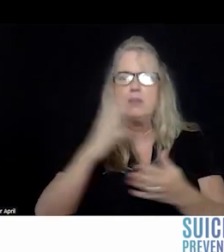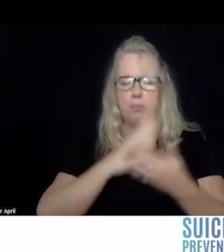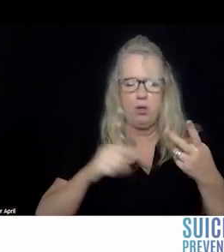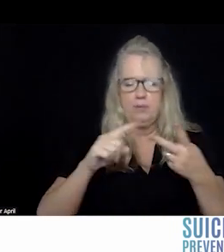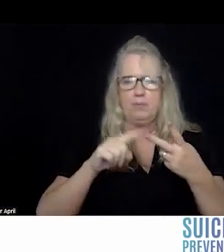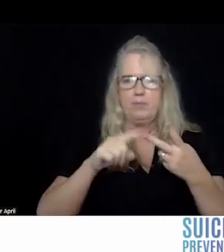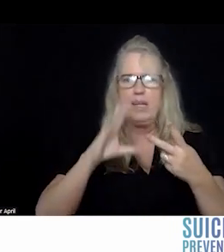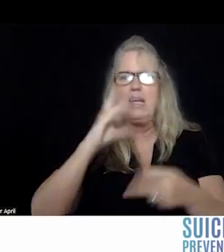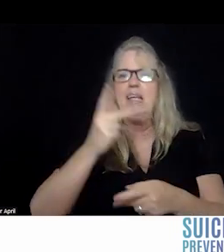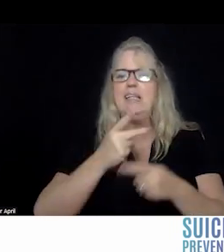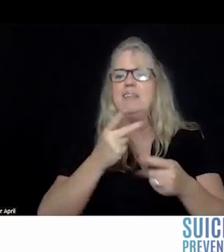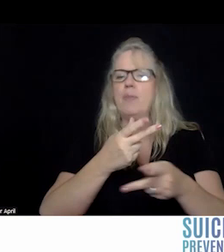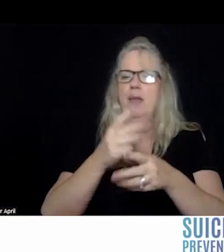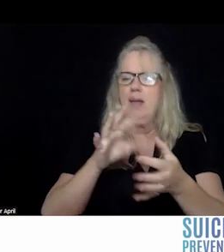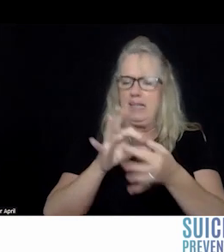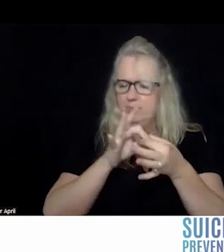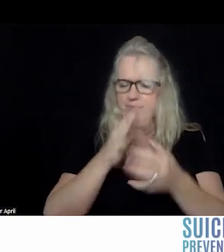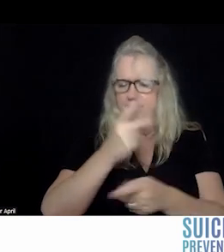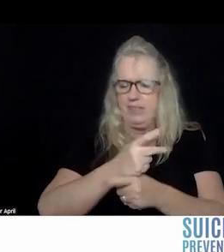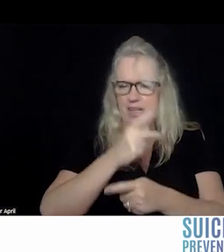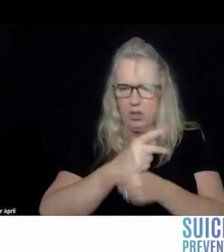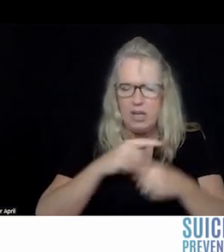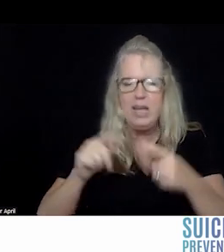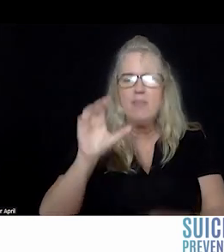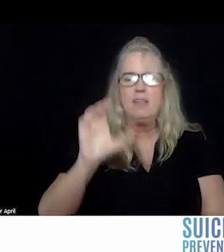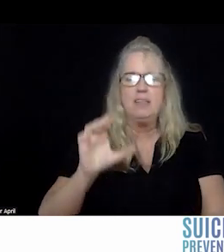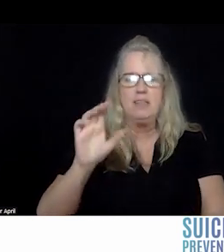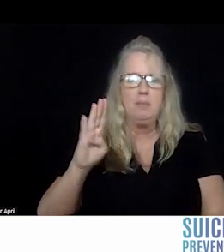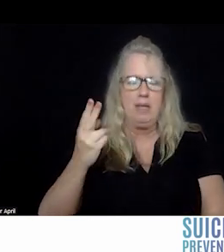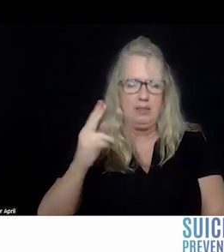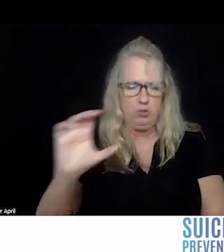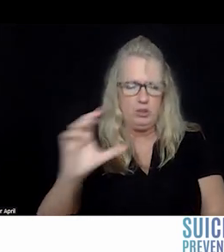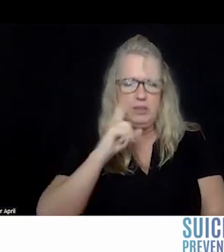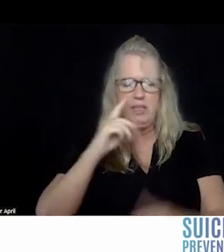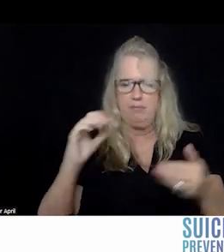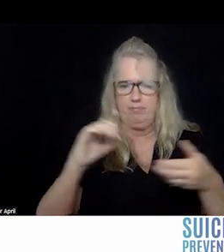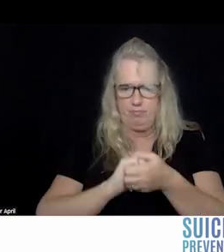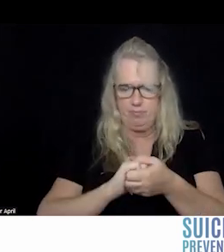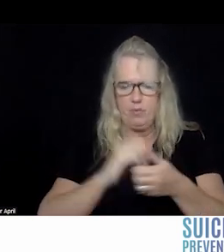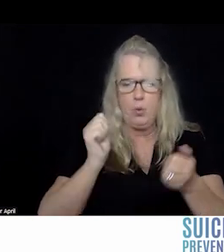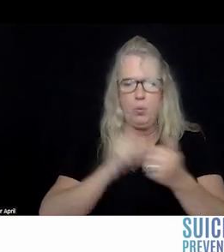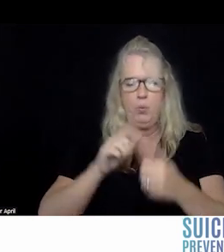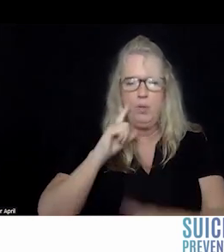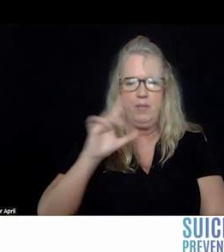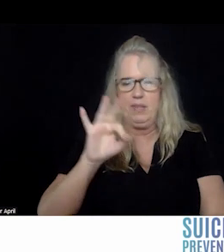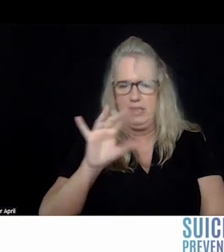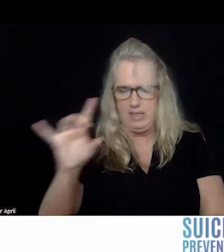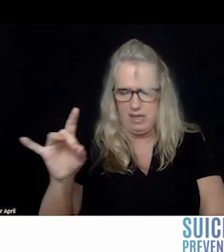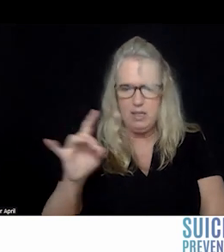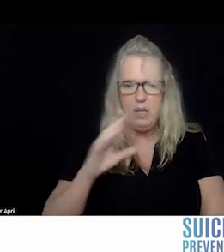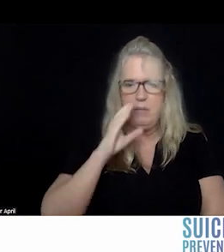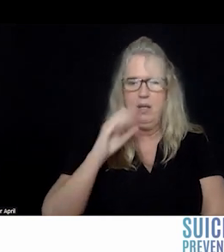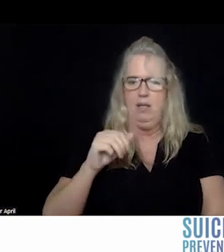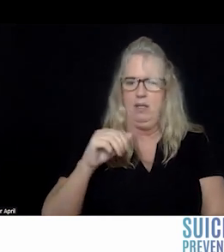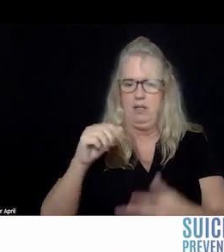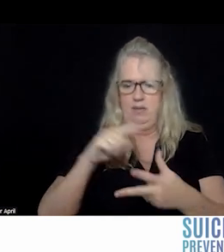section is a care coordination section. There's a requirement that CCBHCs develop a care coordination partnership with their regional 988 center. That's in 3C